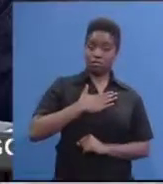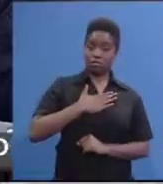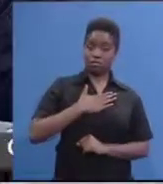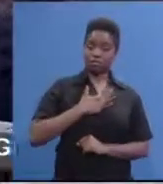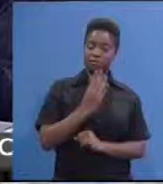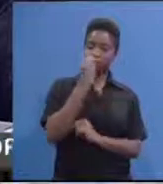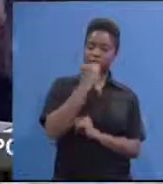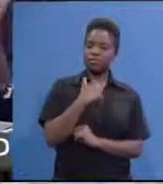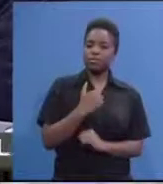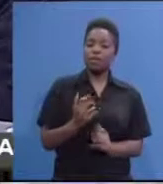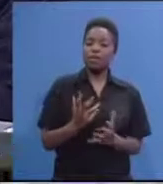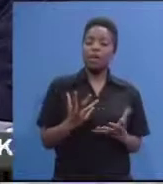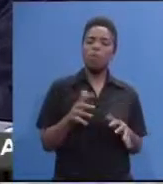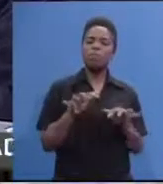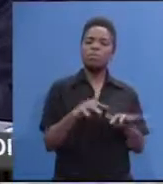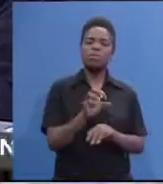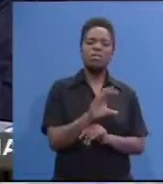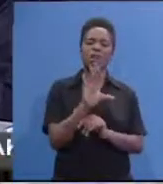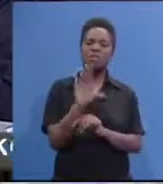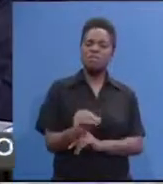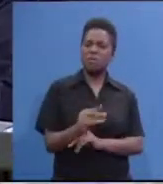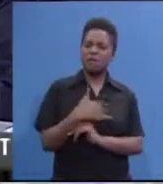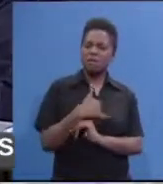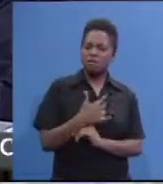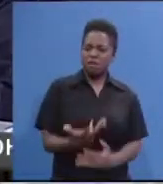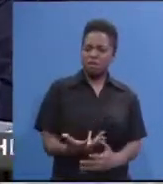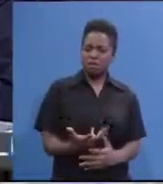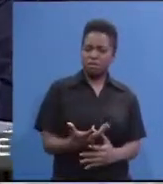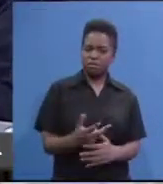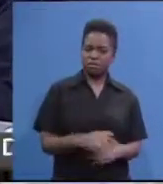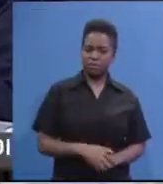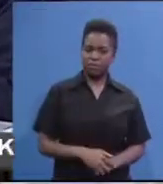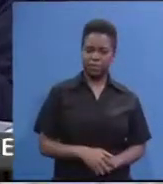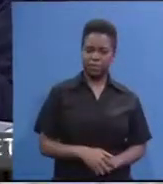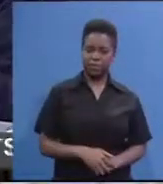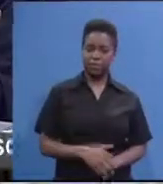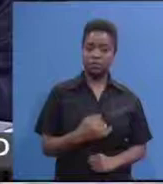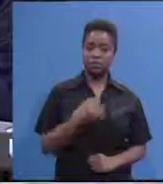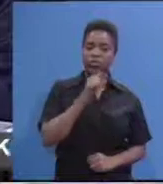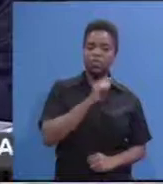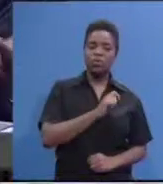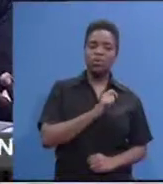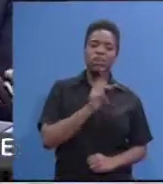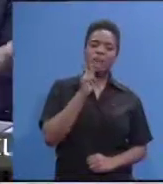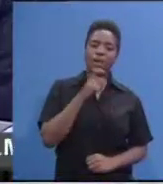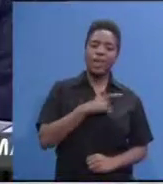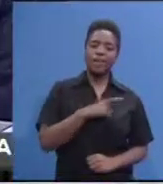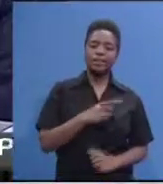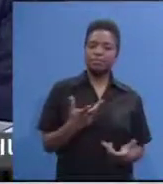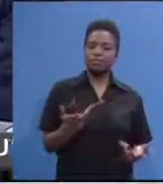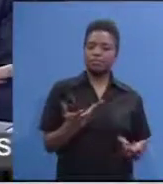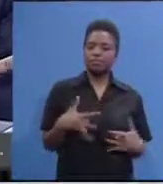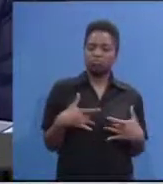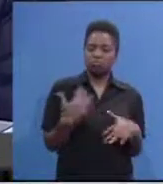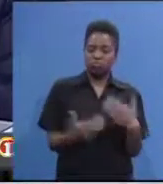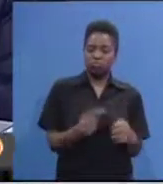asking how are the people of South Africa taking it? And of course, it sounds like a cliche that everybody's mourning, but